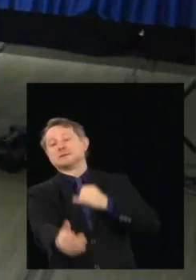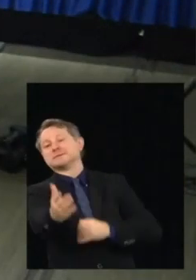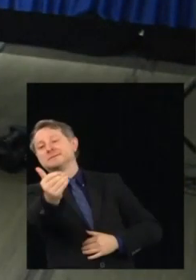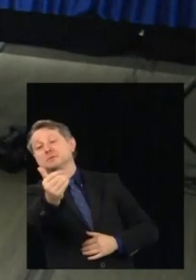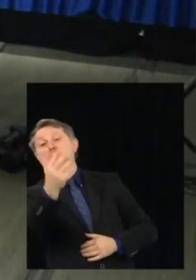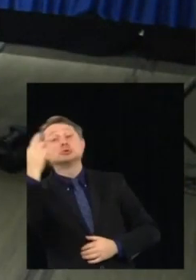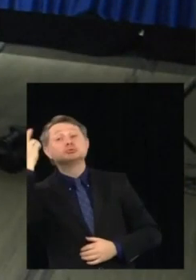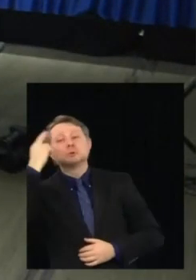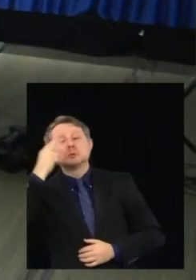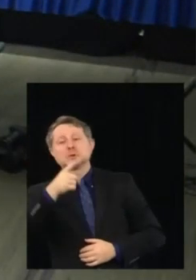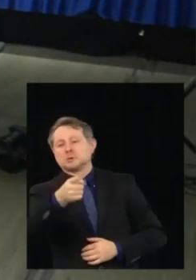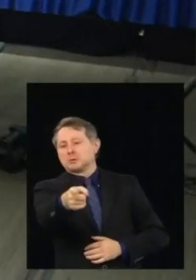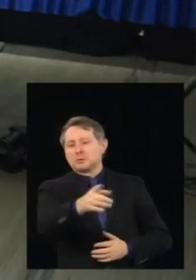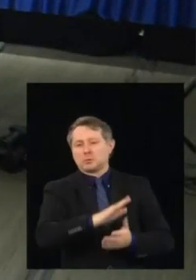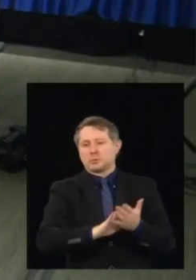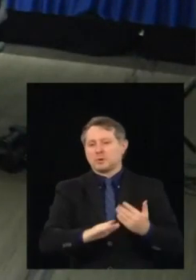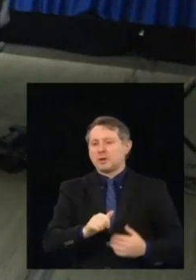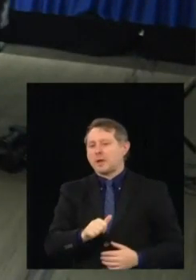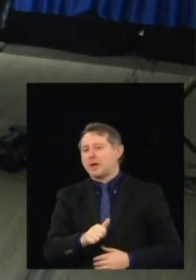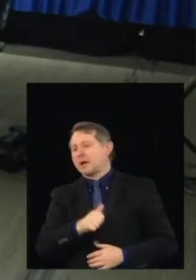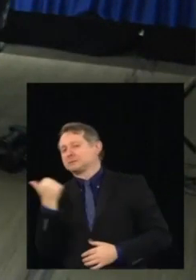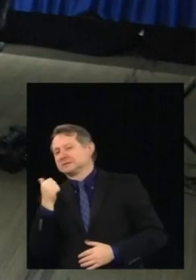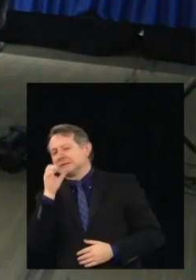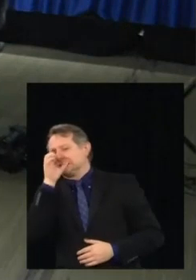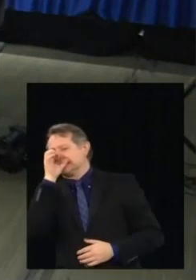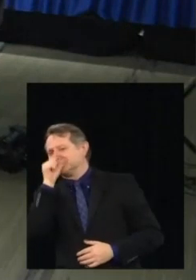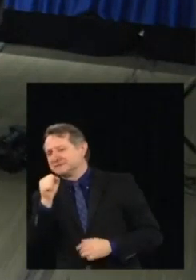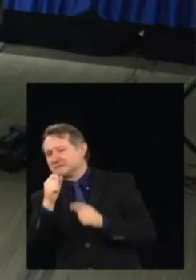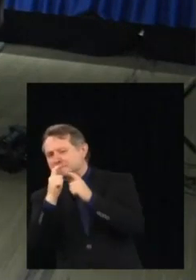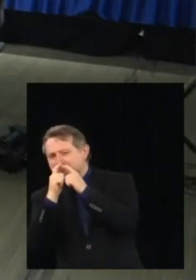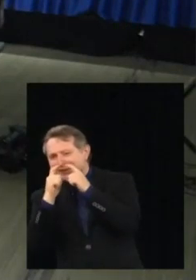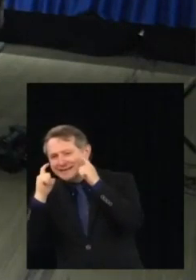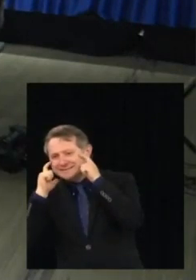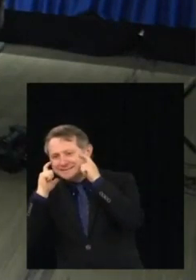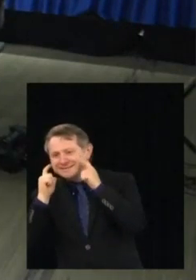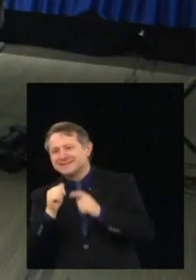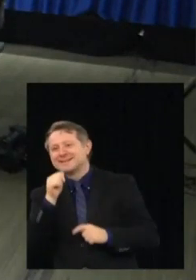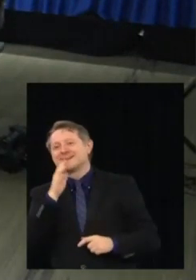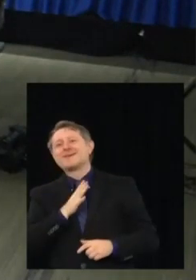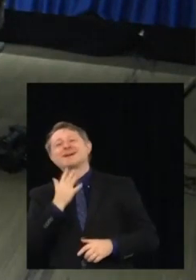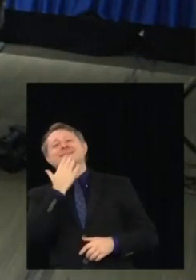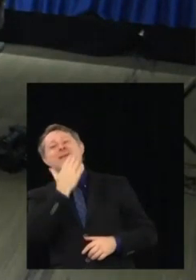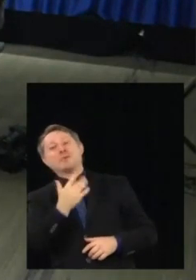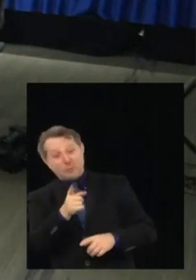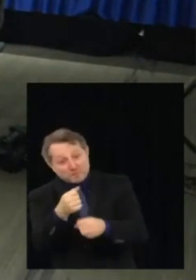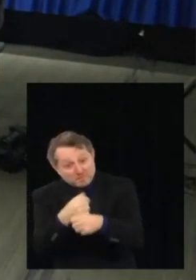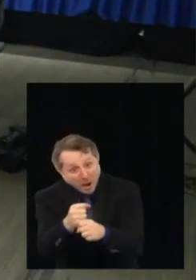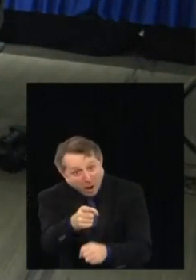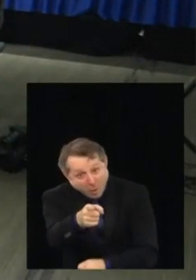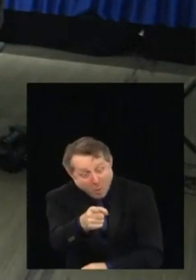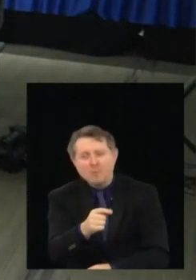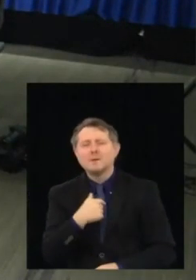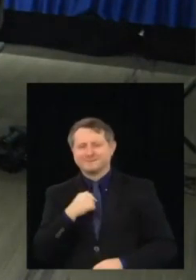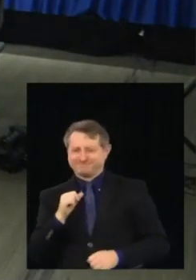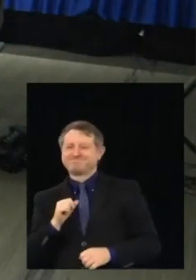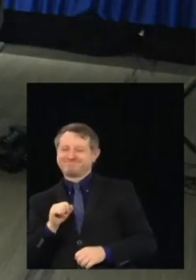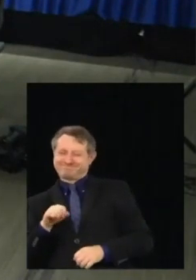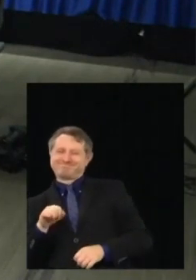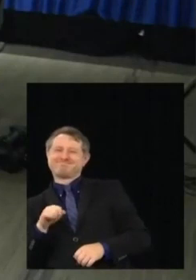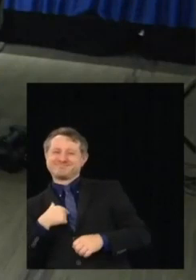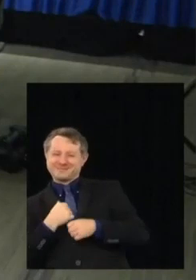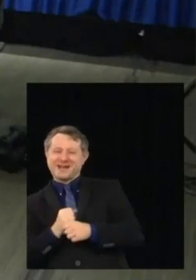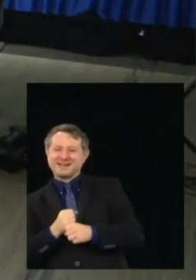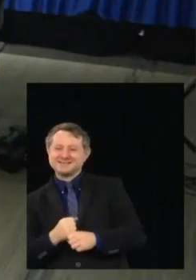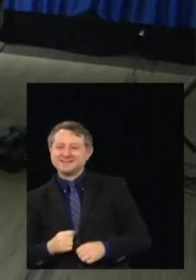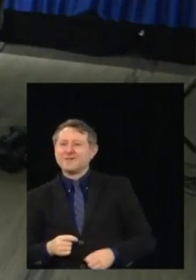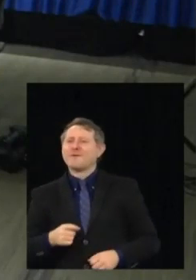have another very interesting mask. Thank you, I made it. Did you make it? Yeah. So starting with the requirement for nursing